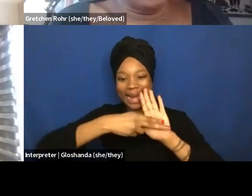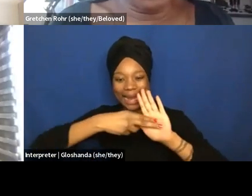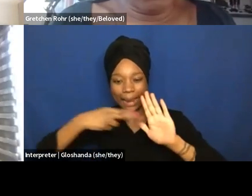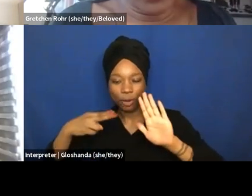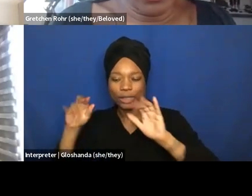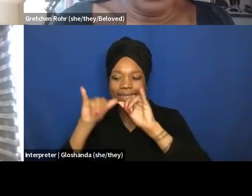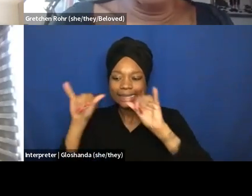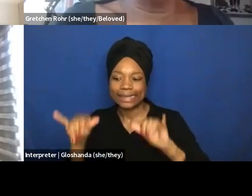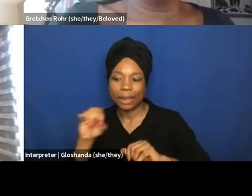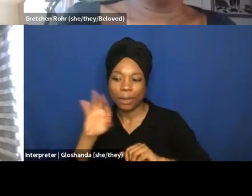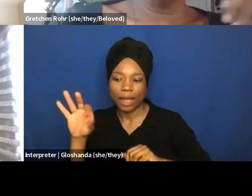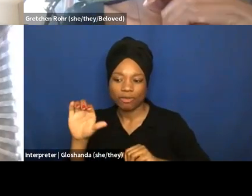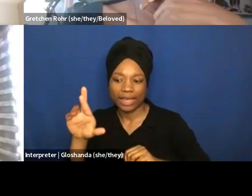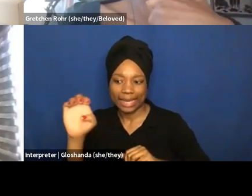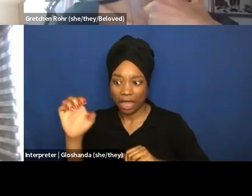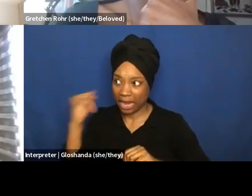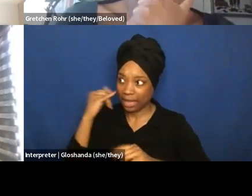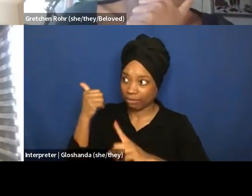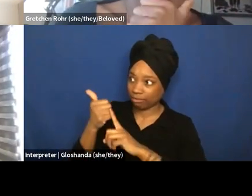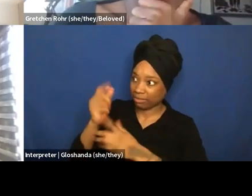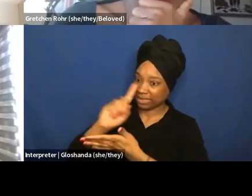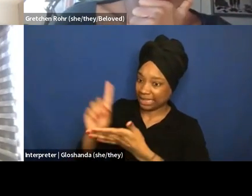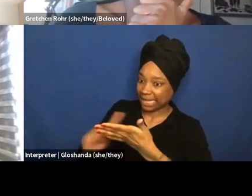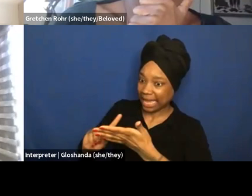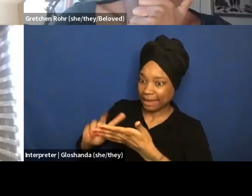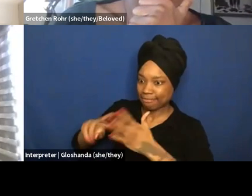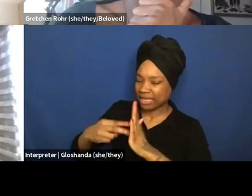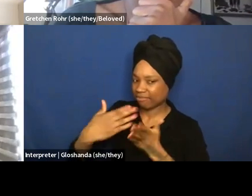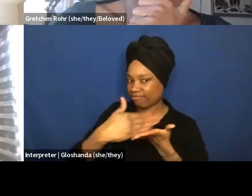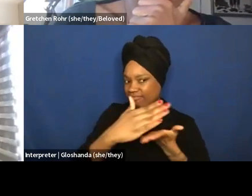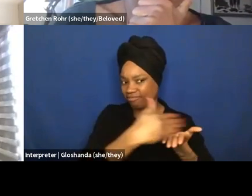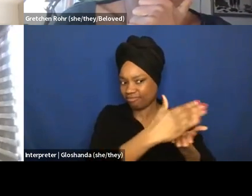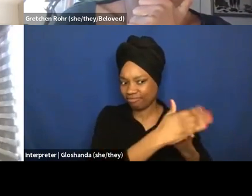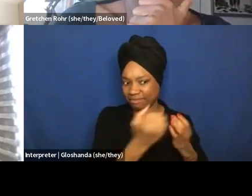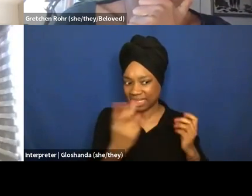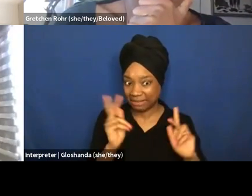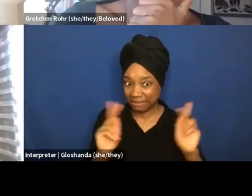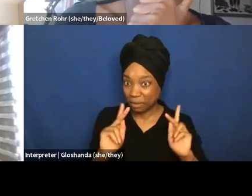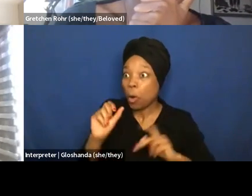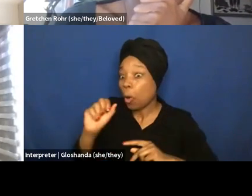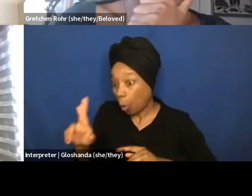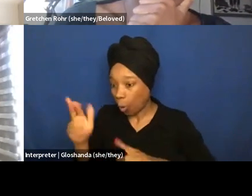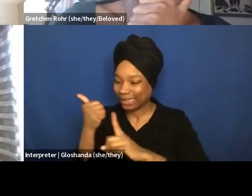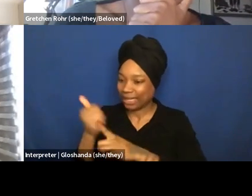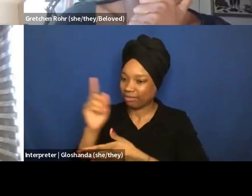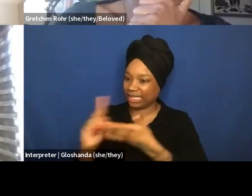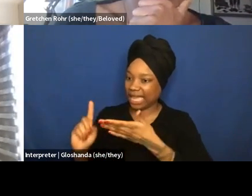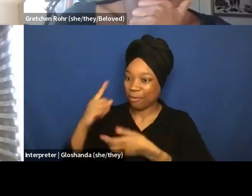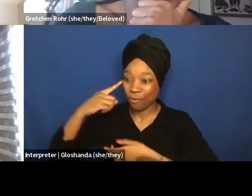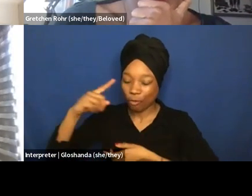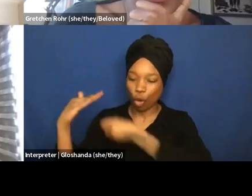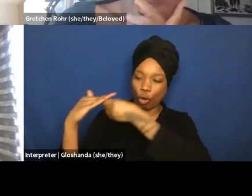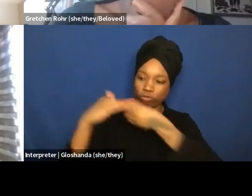it doesn't involve many people and often can be designed to oppress those people? Because if you think about some